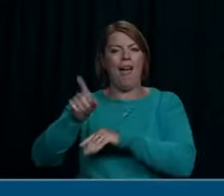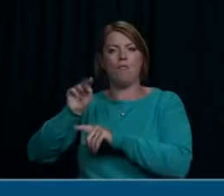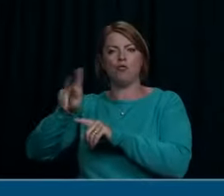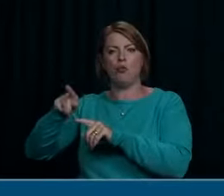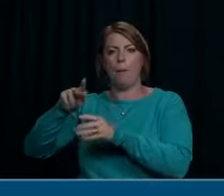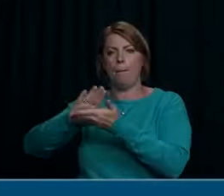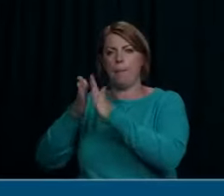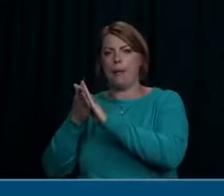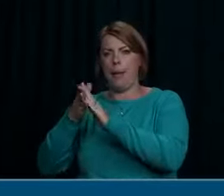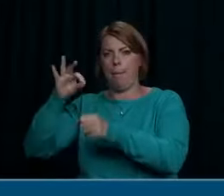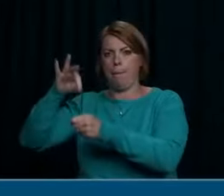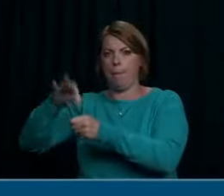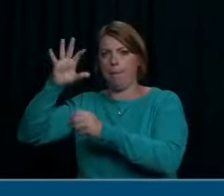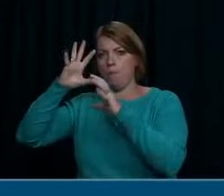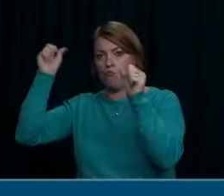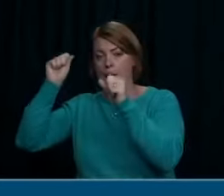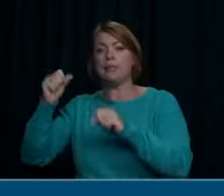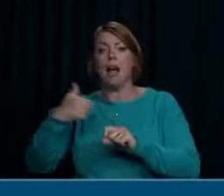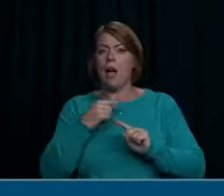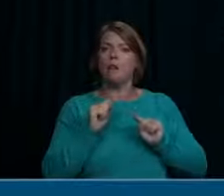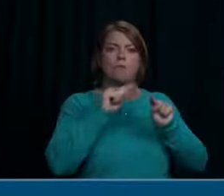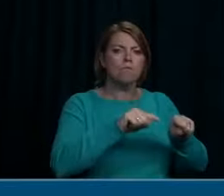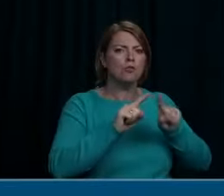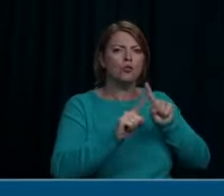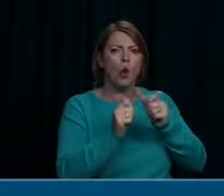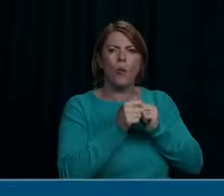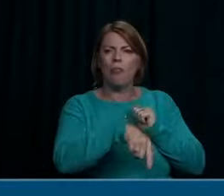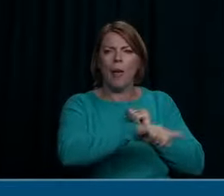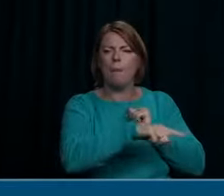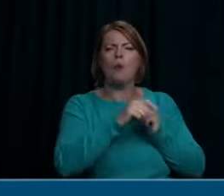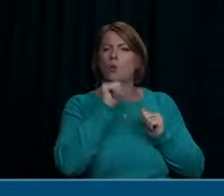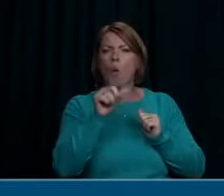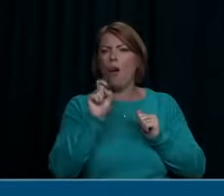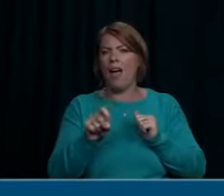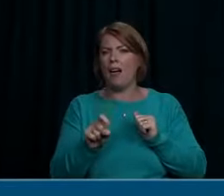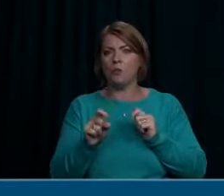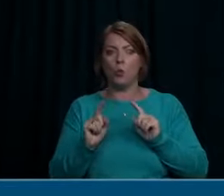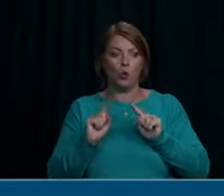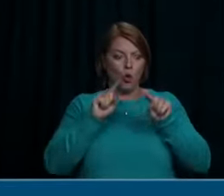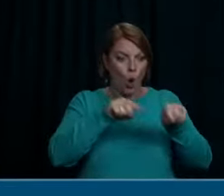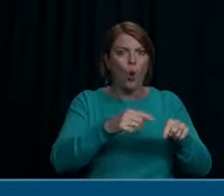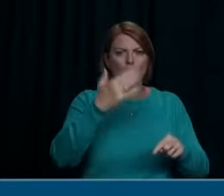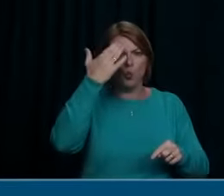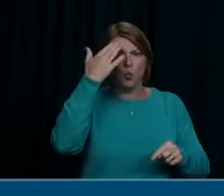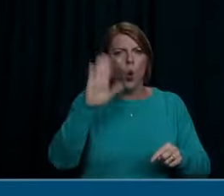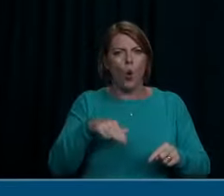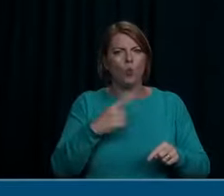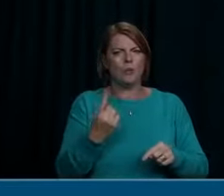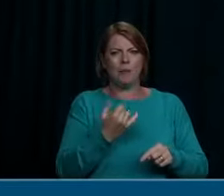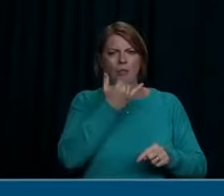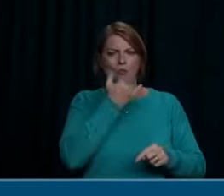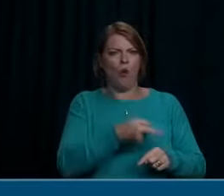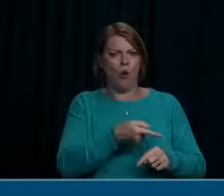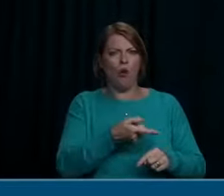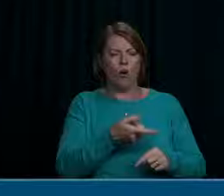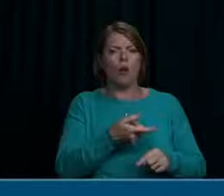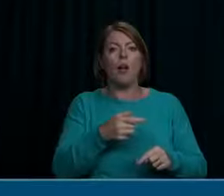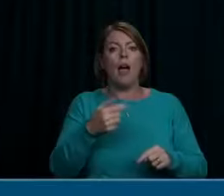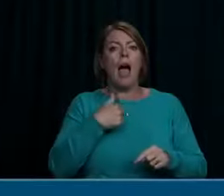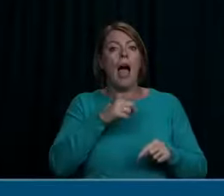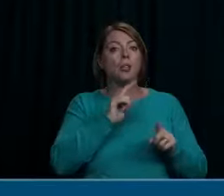spoke with the Border Patrol. You don't need to go down there for a photo op to see that there's something wrong going on here. I not only did that, but I spoke with the people down there in